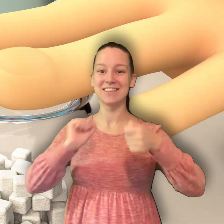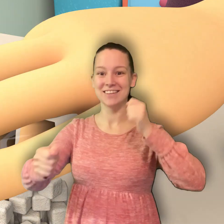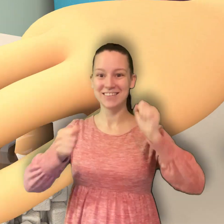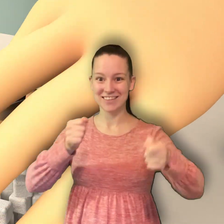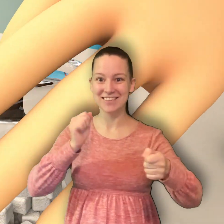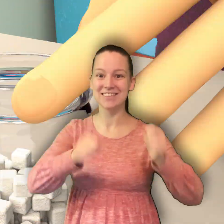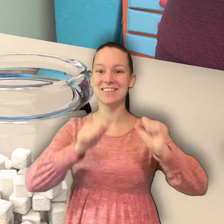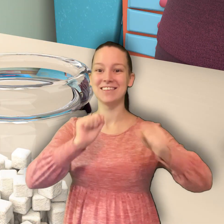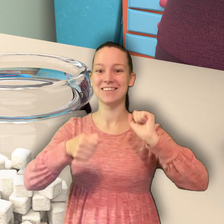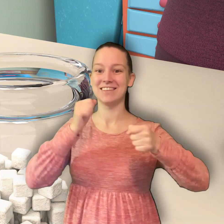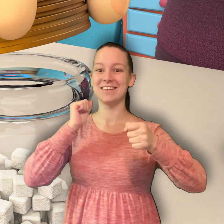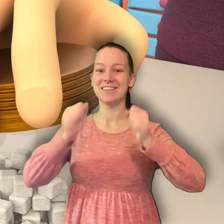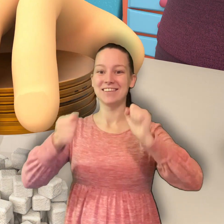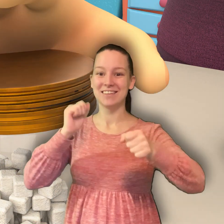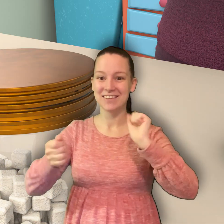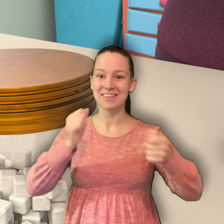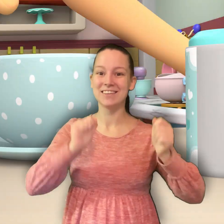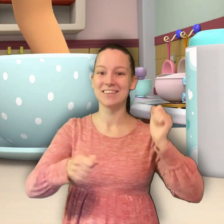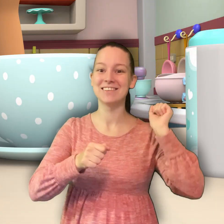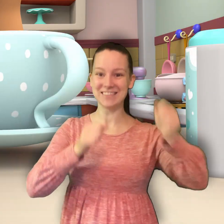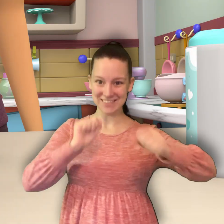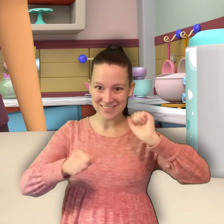thank you